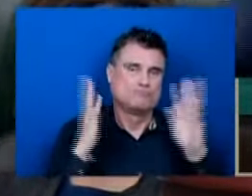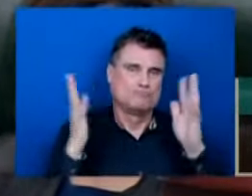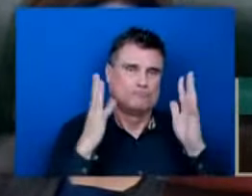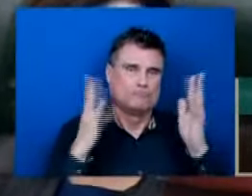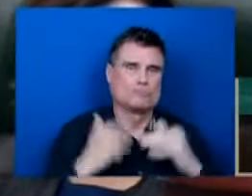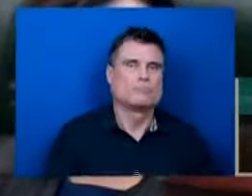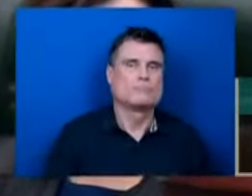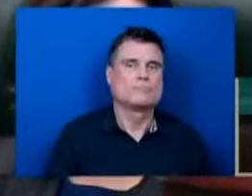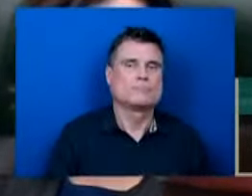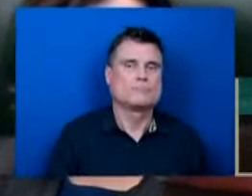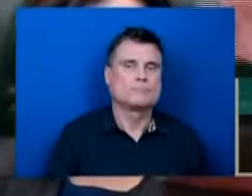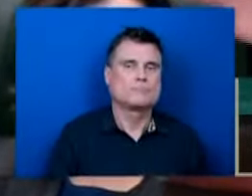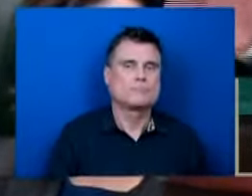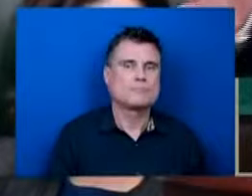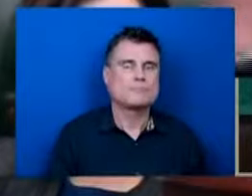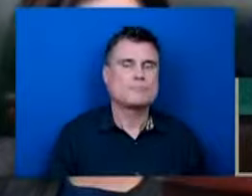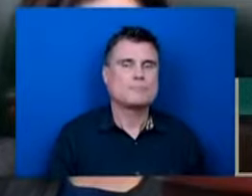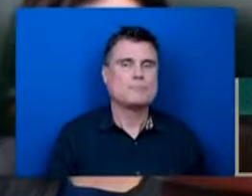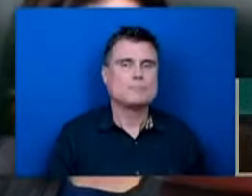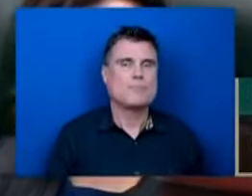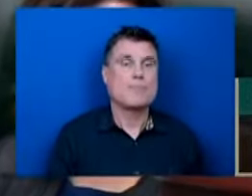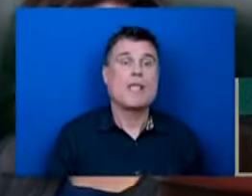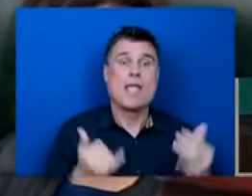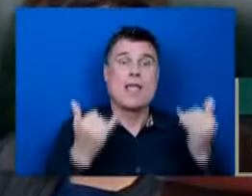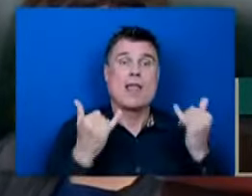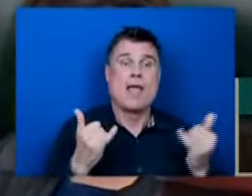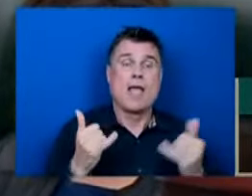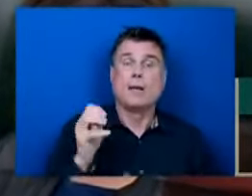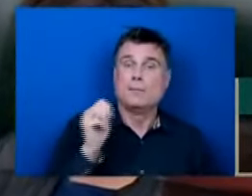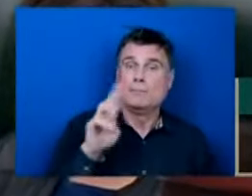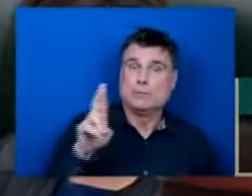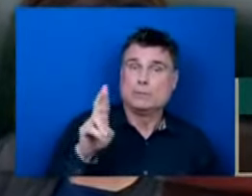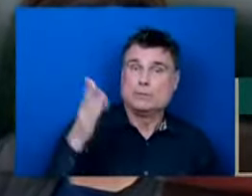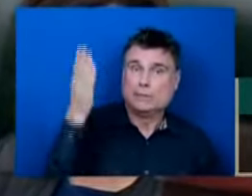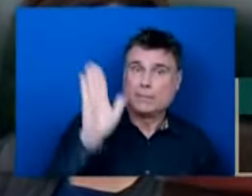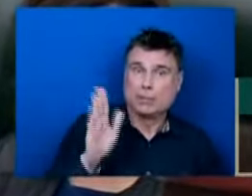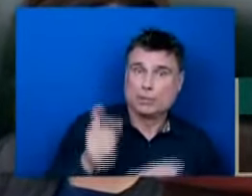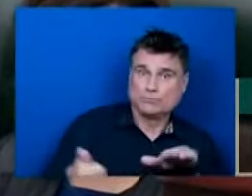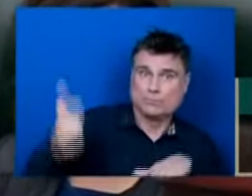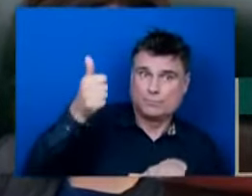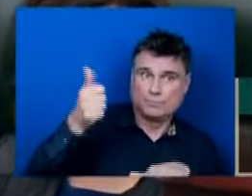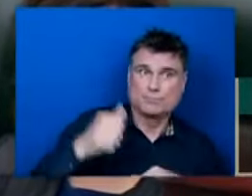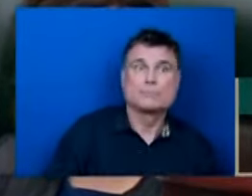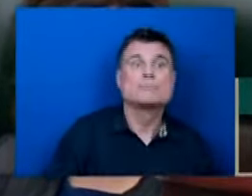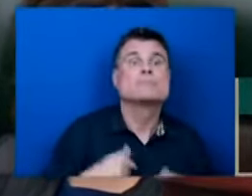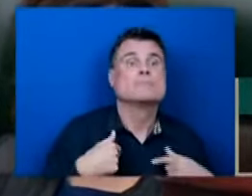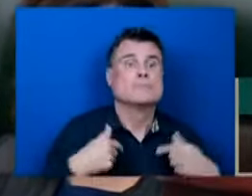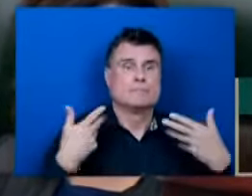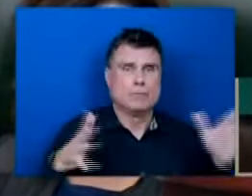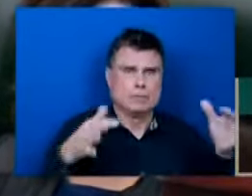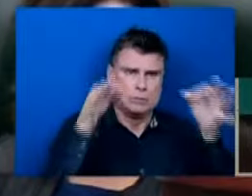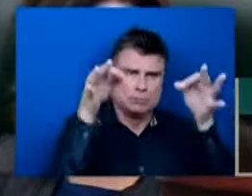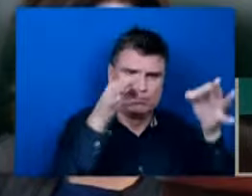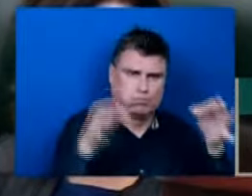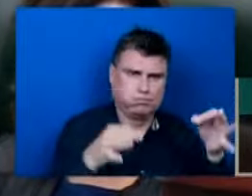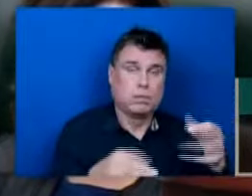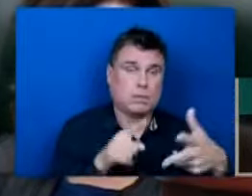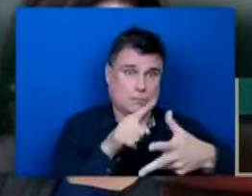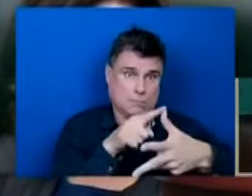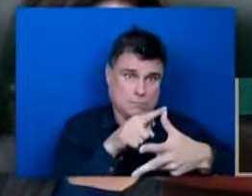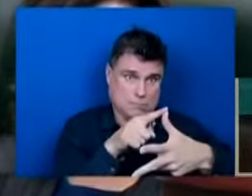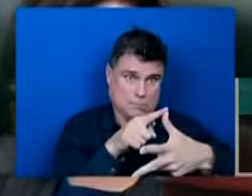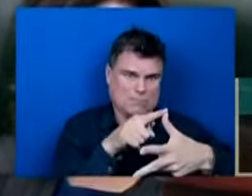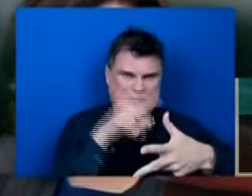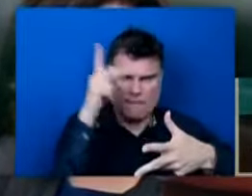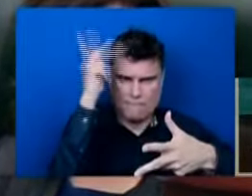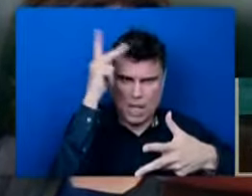Now, Mr. Speaker, while I've already addressed two of our fiscal anchors, there is a third. We committed to Albertans